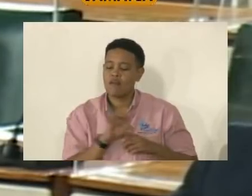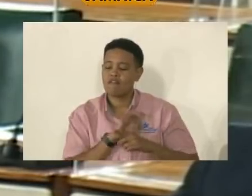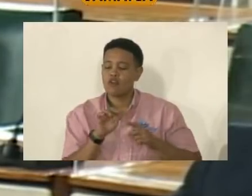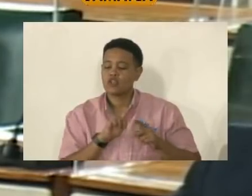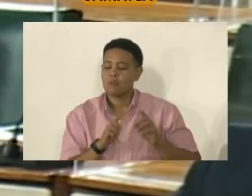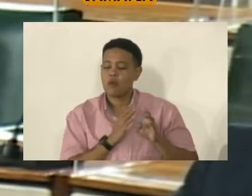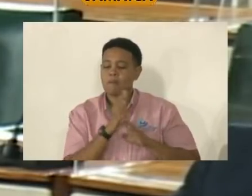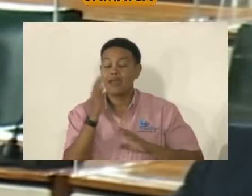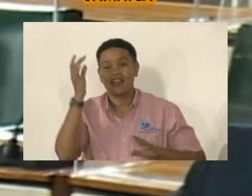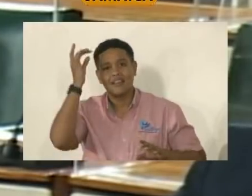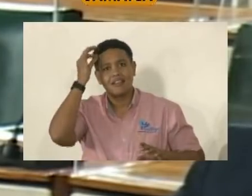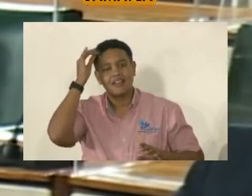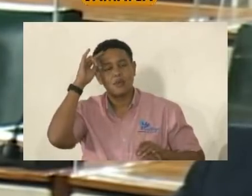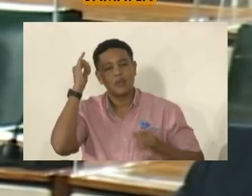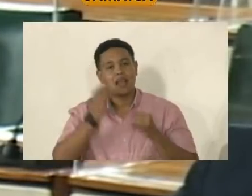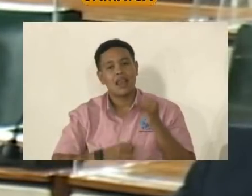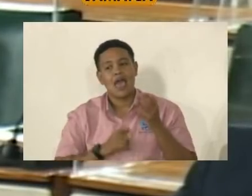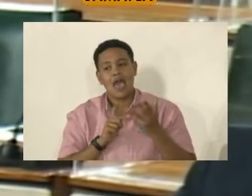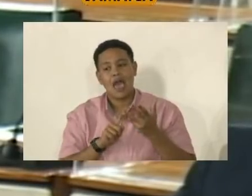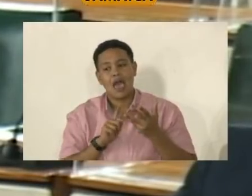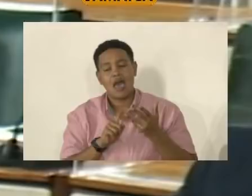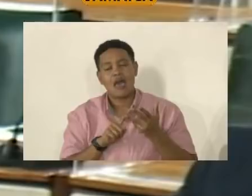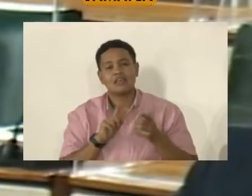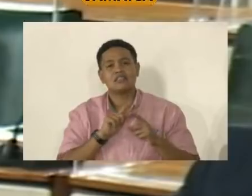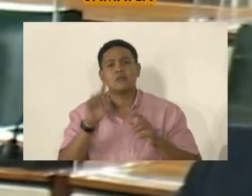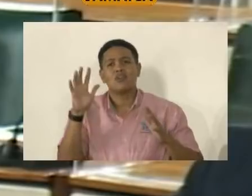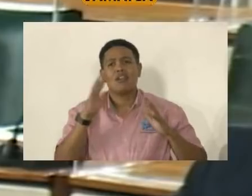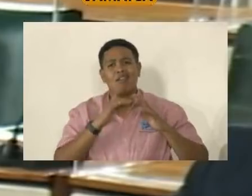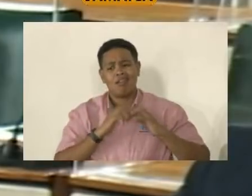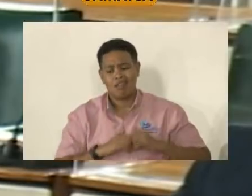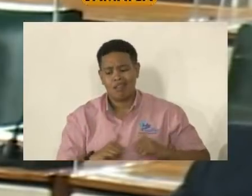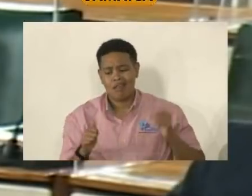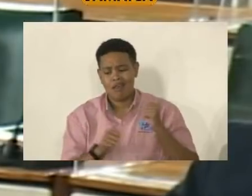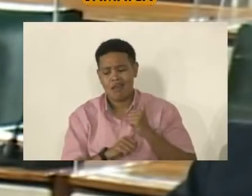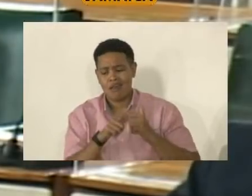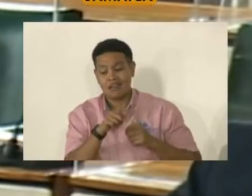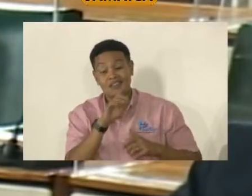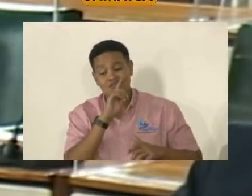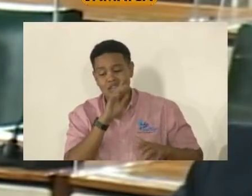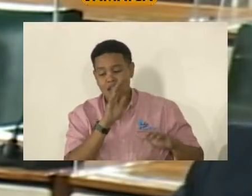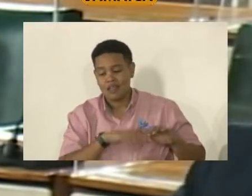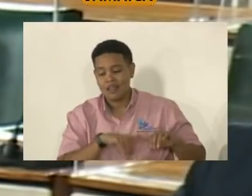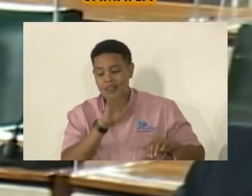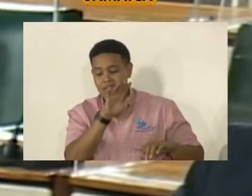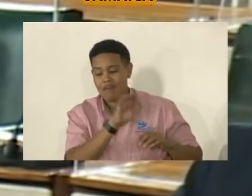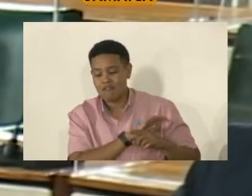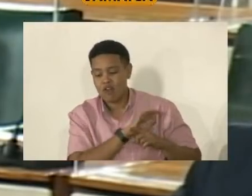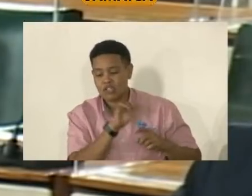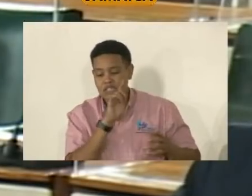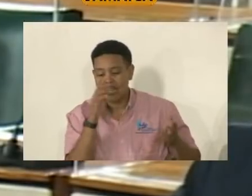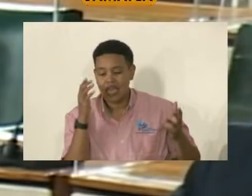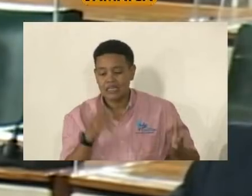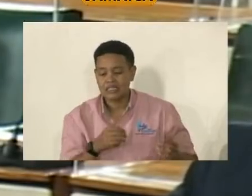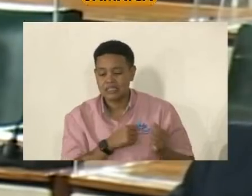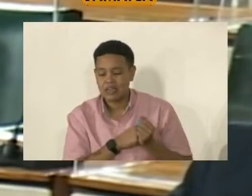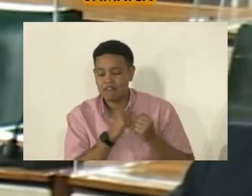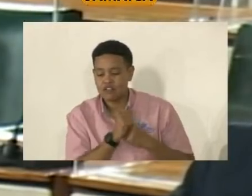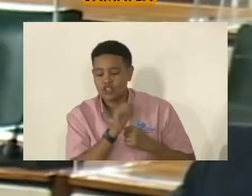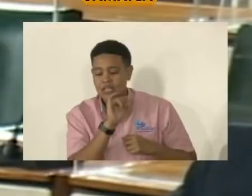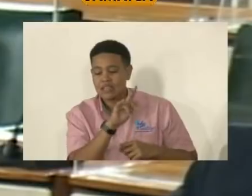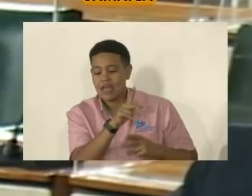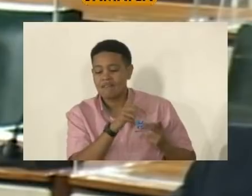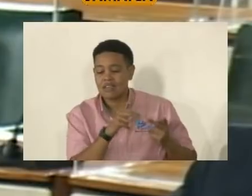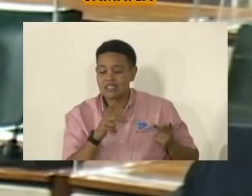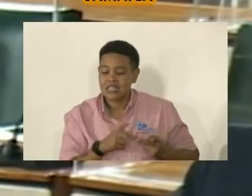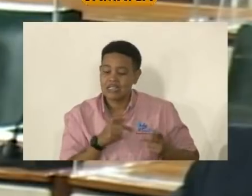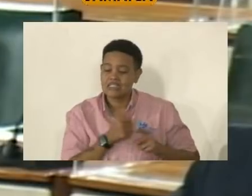latter in mind. But their deteriorating state even undermines that function. The existing infrastructure at that